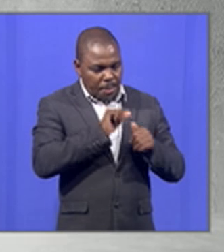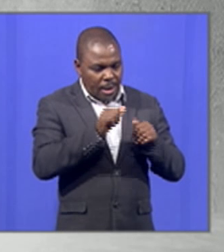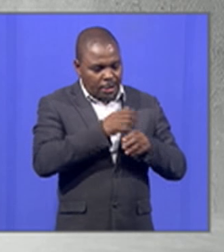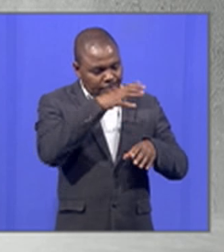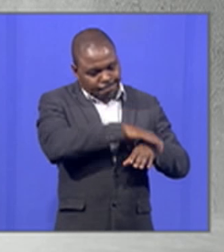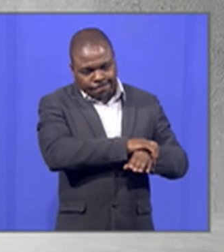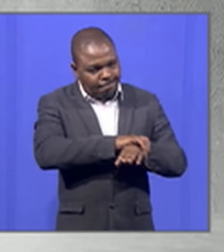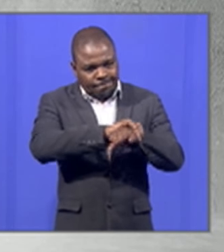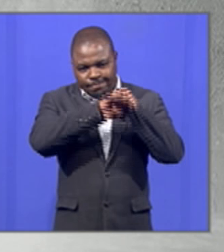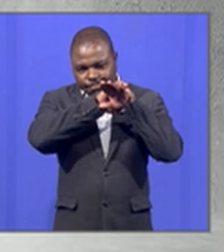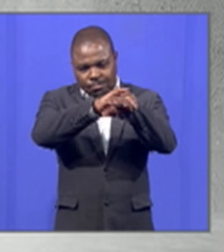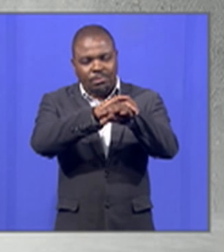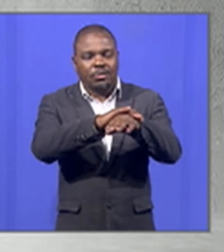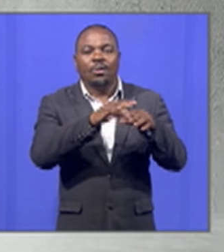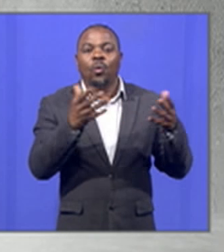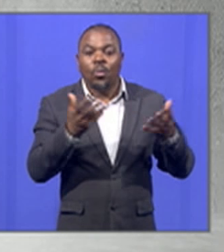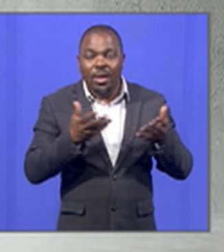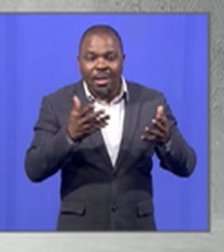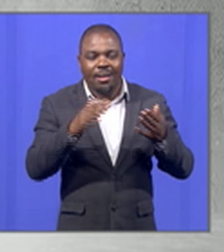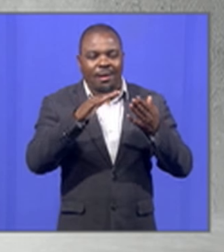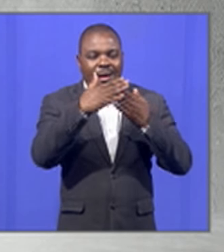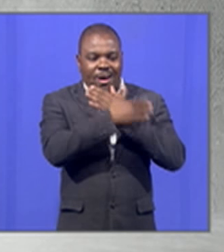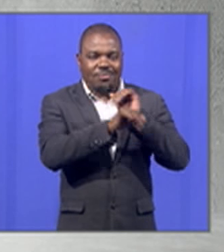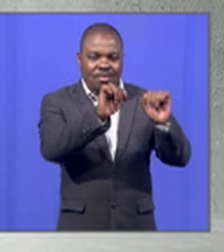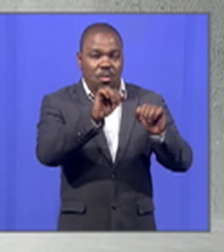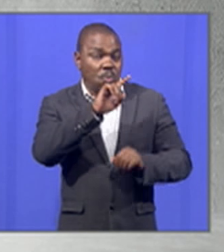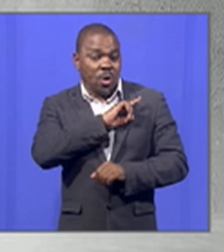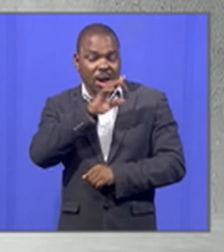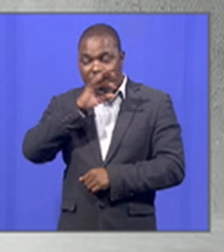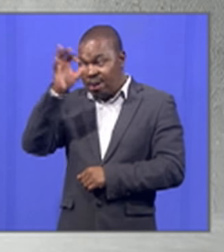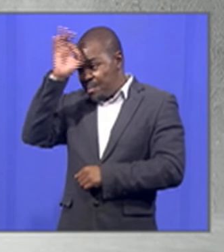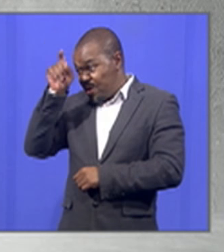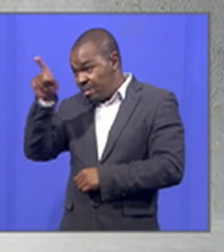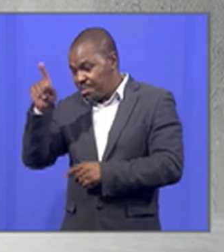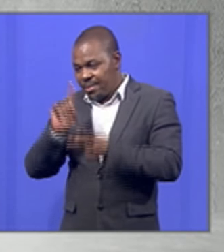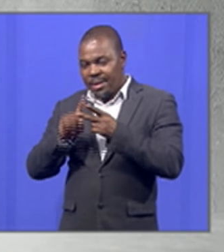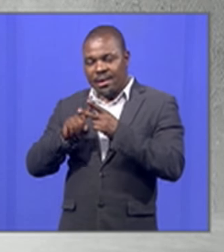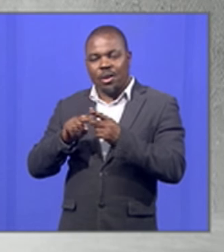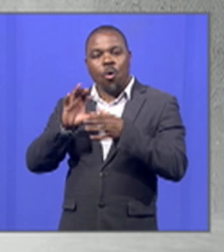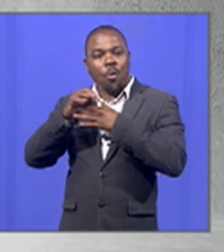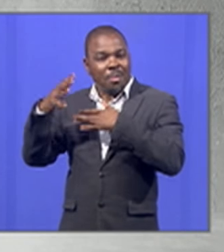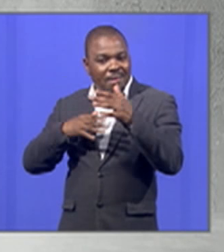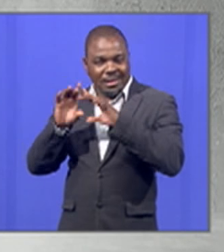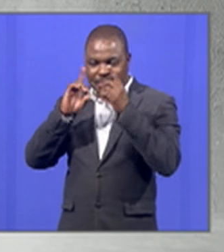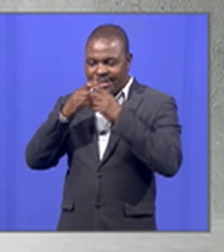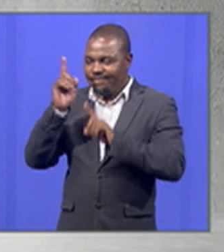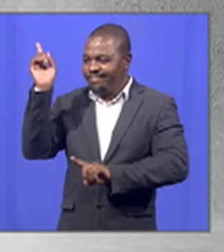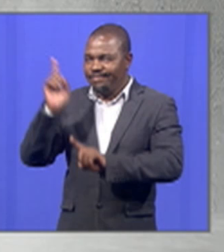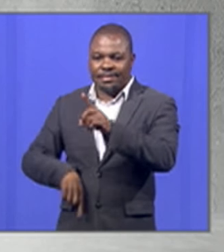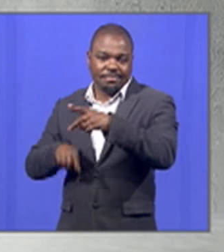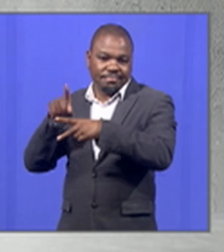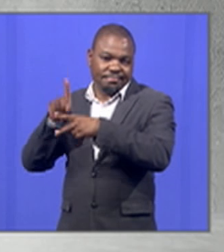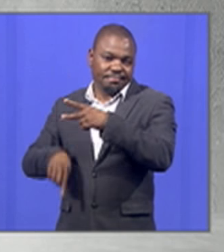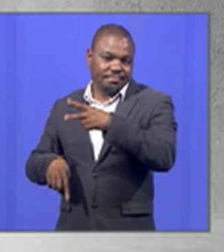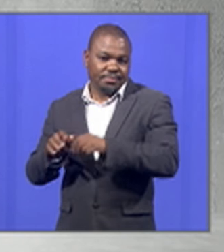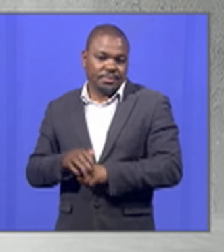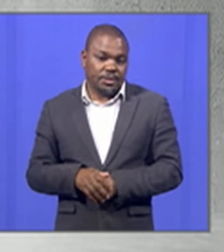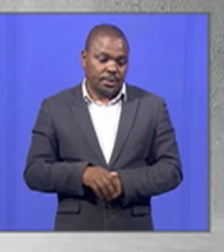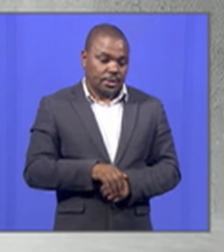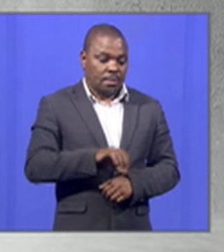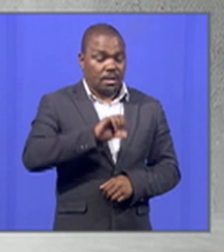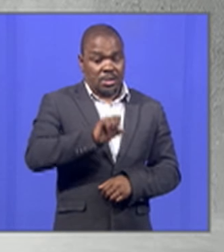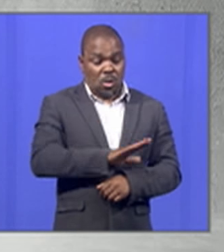naene tša bo bona ka gore ge le maphodisa le kgoro ya selegae ba bue bona ba paletšwe. Mmušo wa naga ošo ya Afrika Borwa o tlo